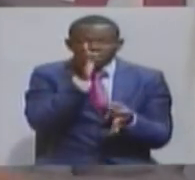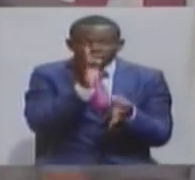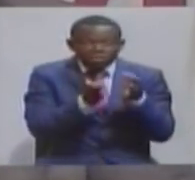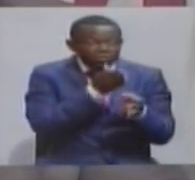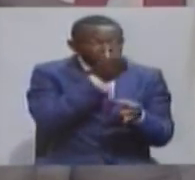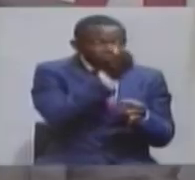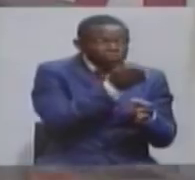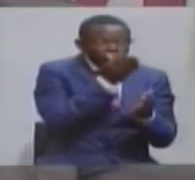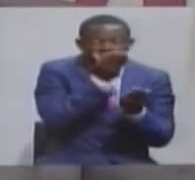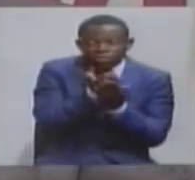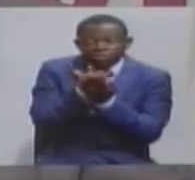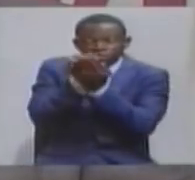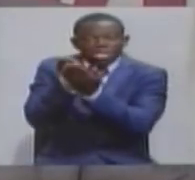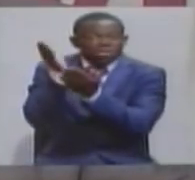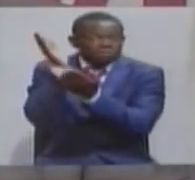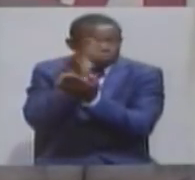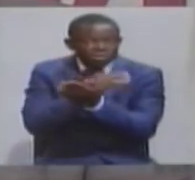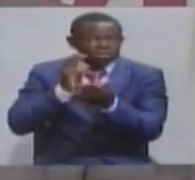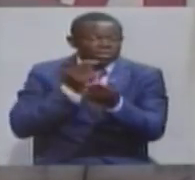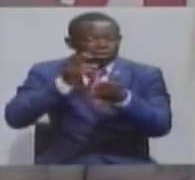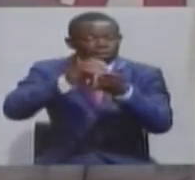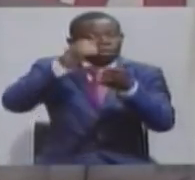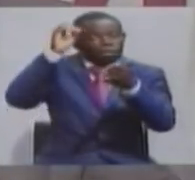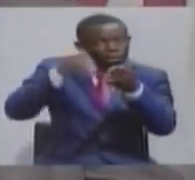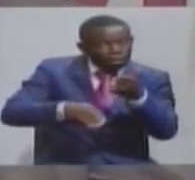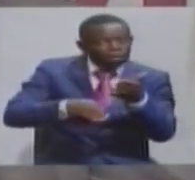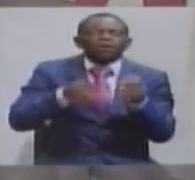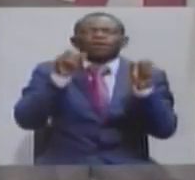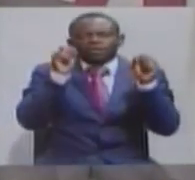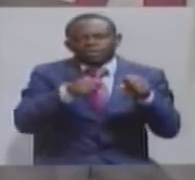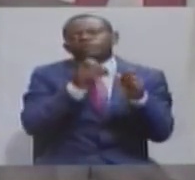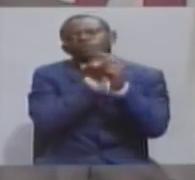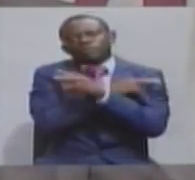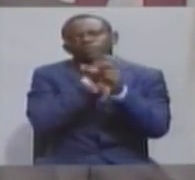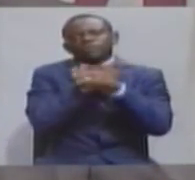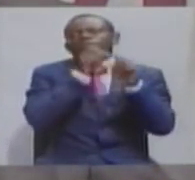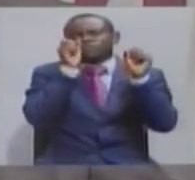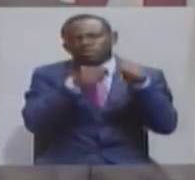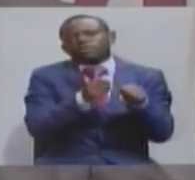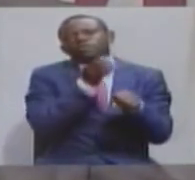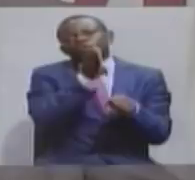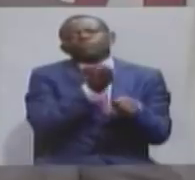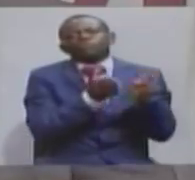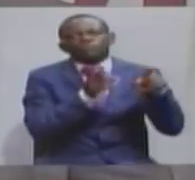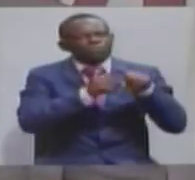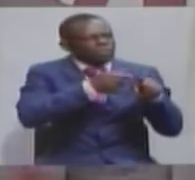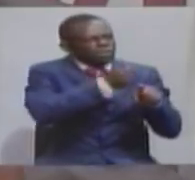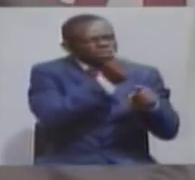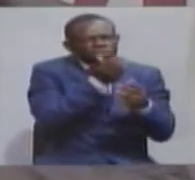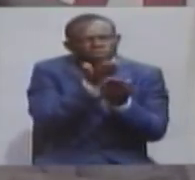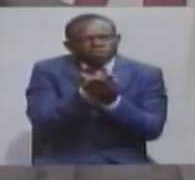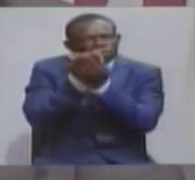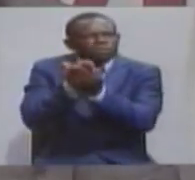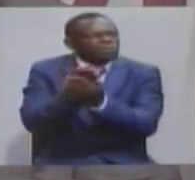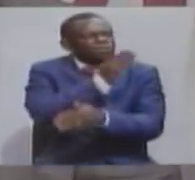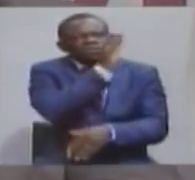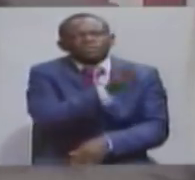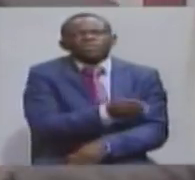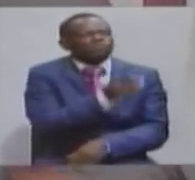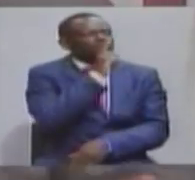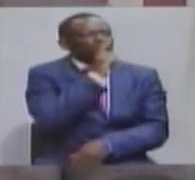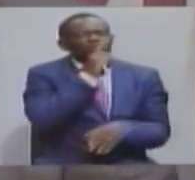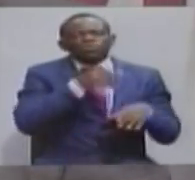these submissions have not been taken into account. They never made any submissions. And we have said we have not shut the door.